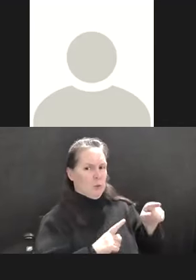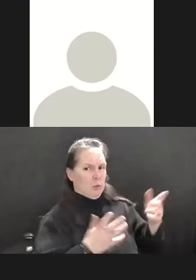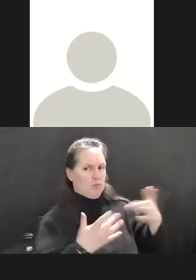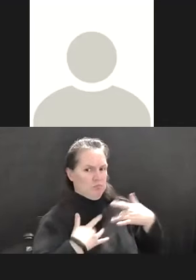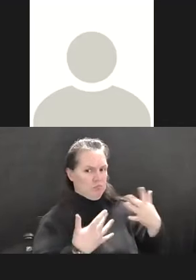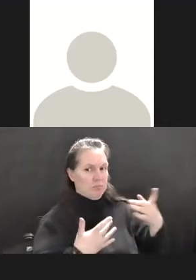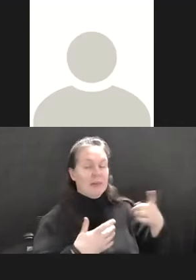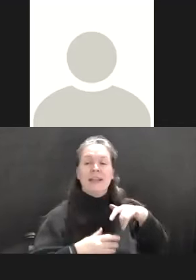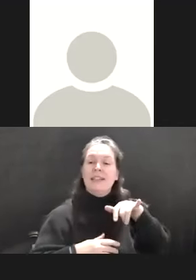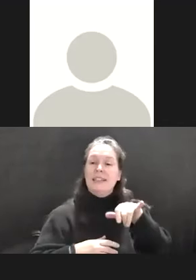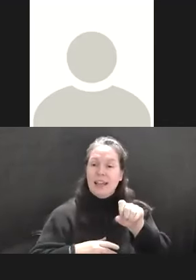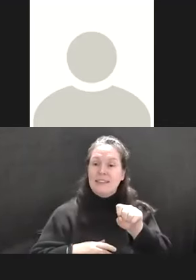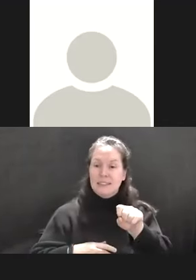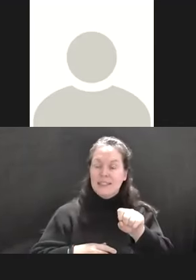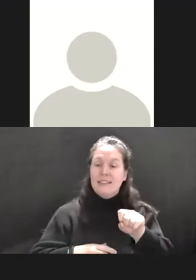Yes,